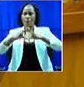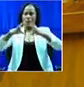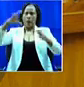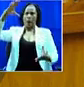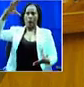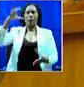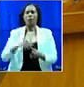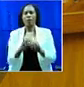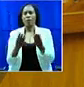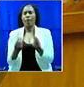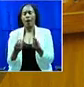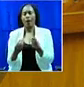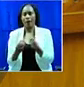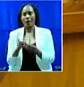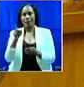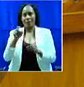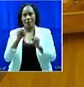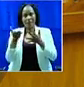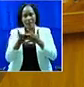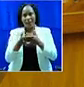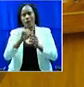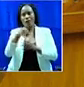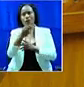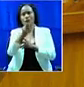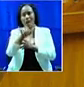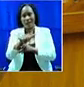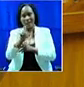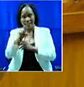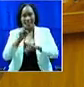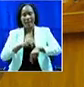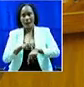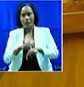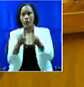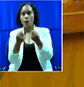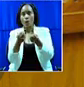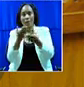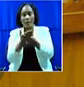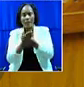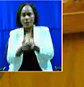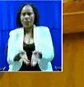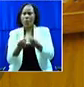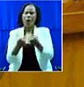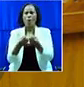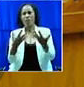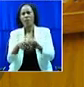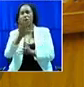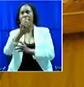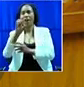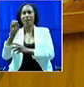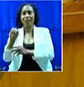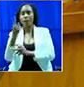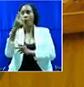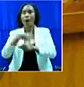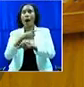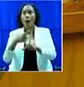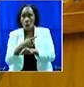that time, new cases were being detected at an average of 500 an hour.